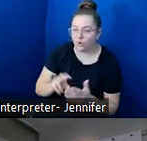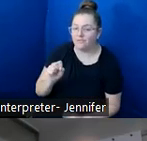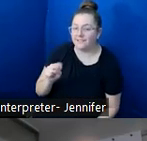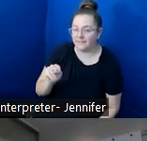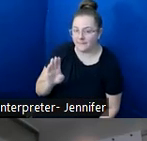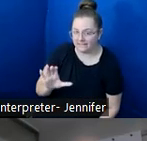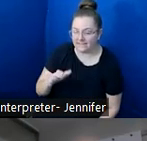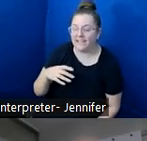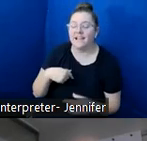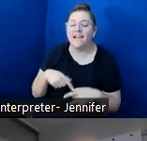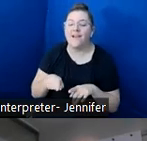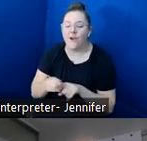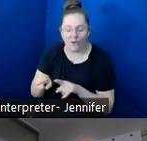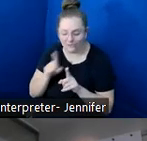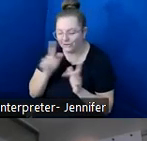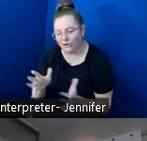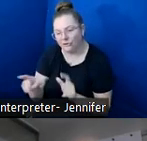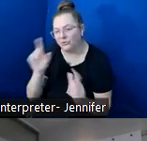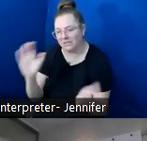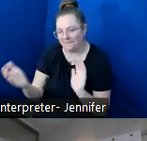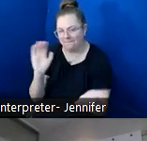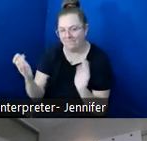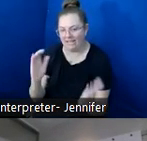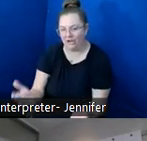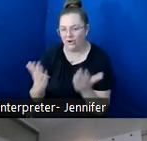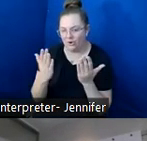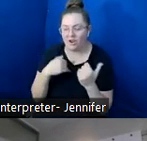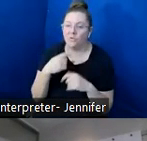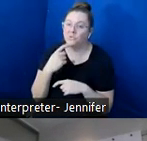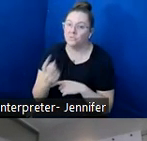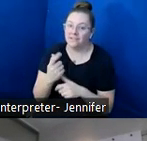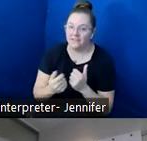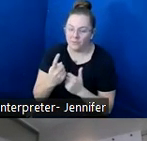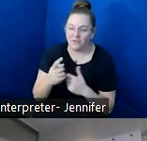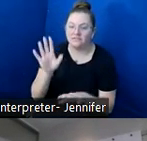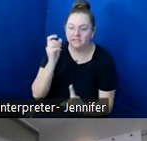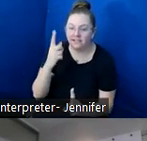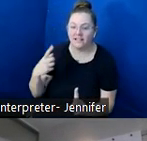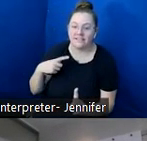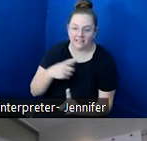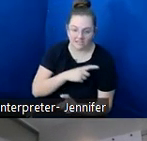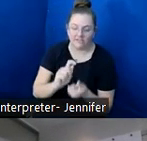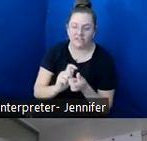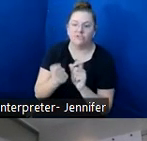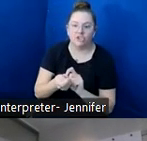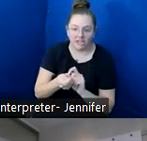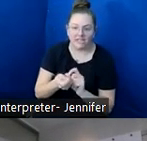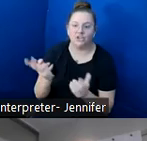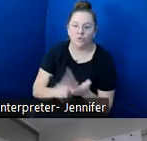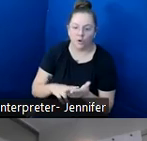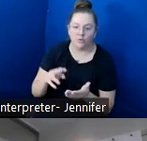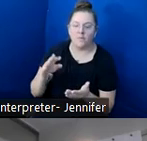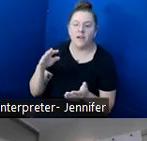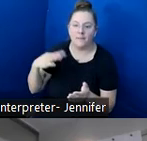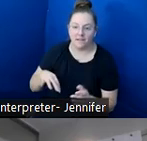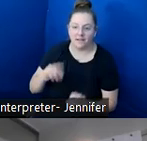also encourage you to compare. And I would like to tell everybody that the legislature changed the enrollment benefit for fee-for-service